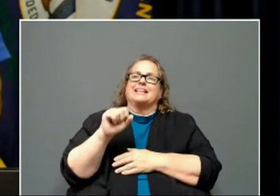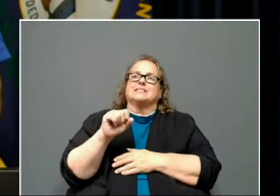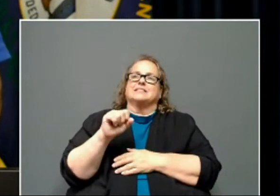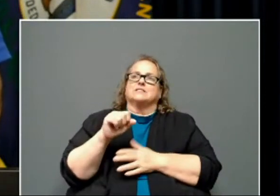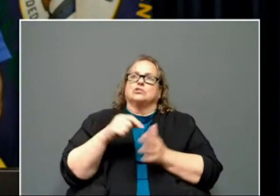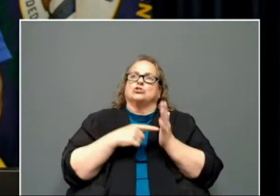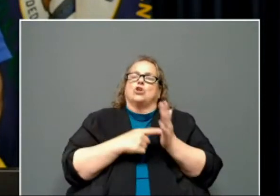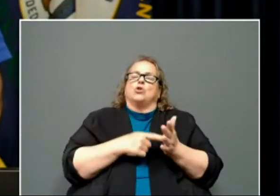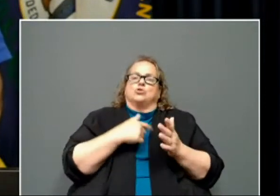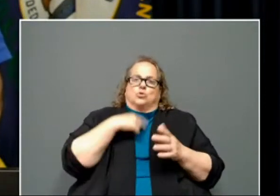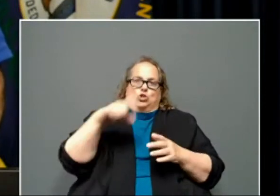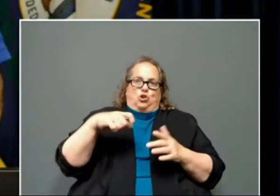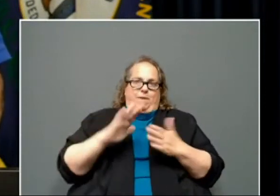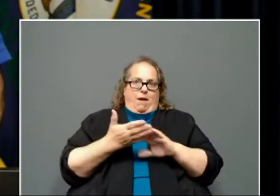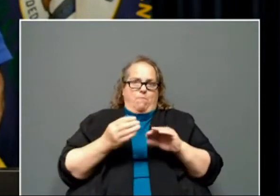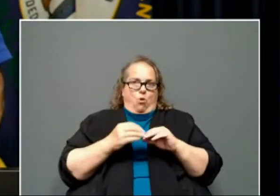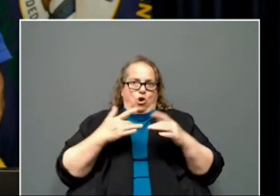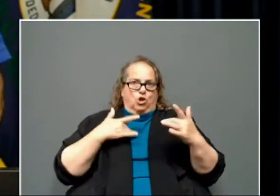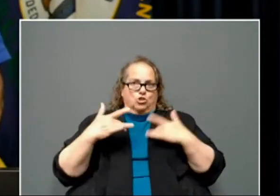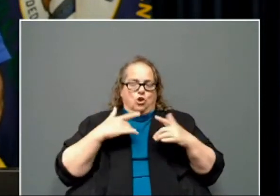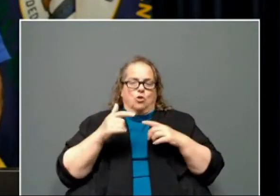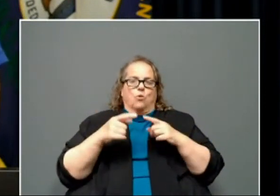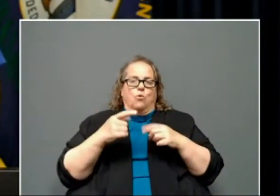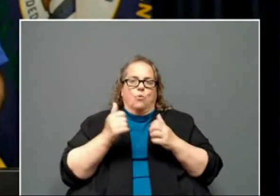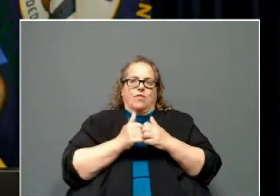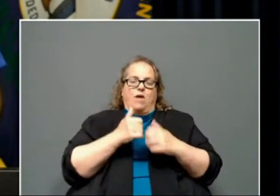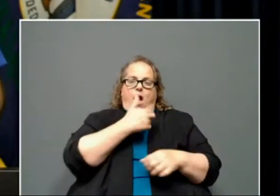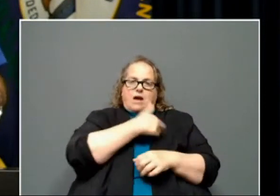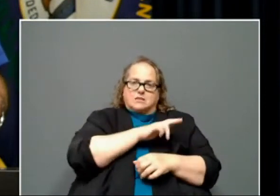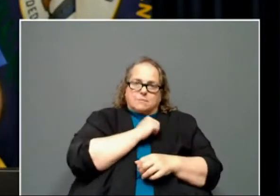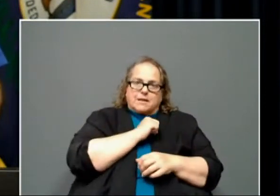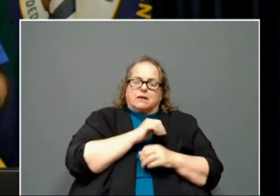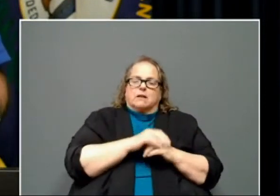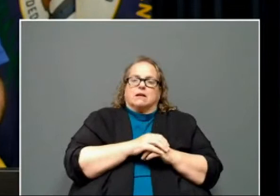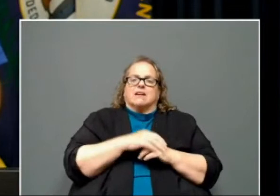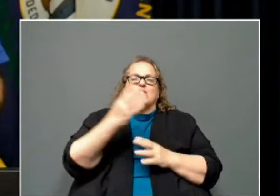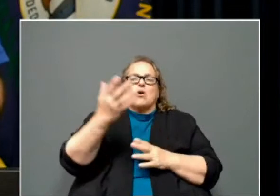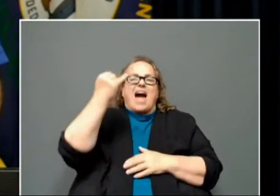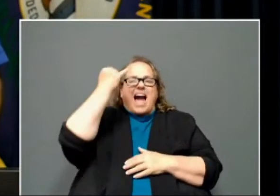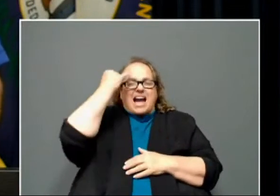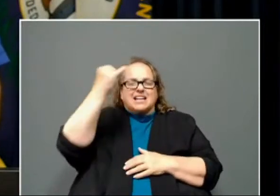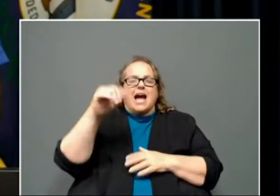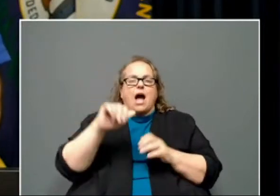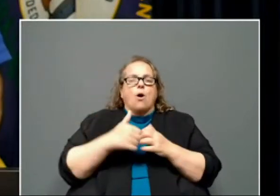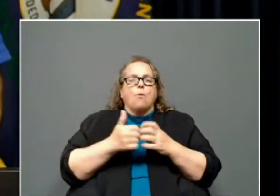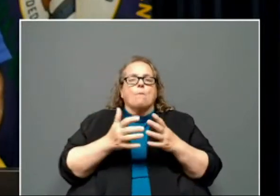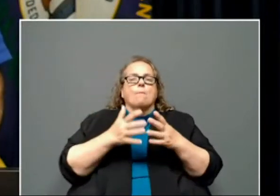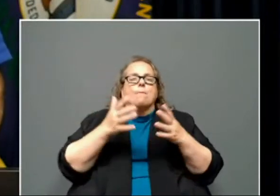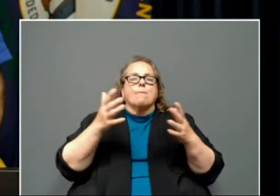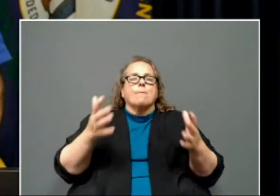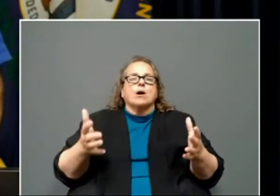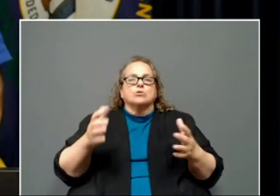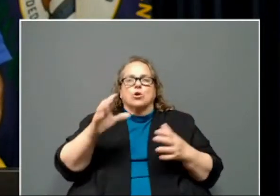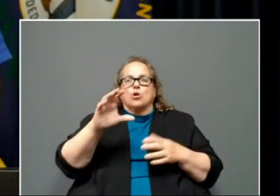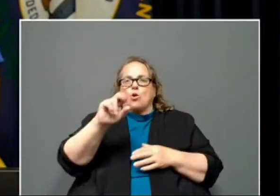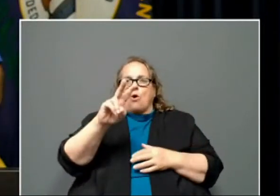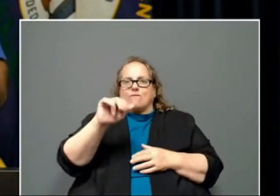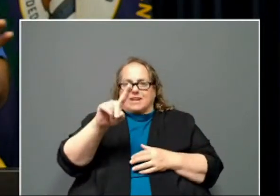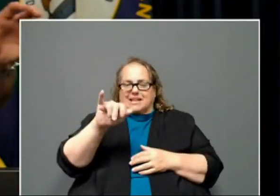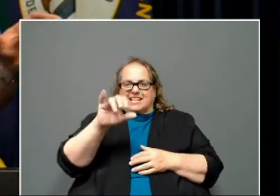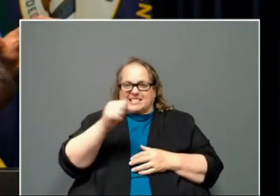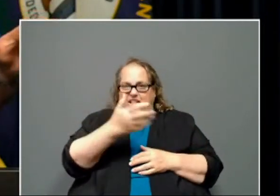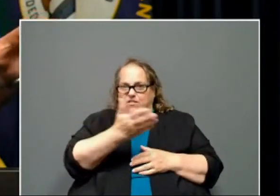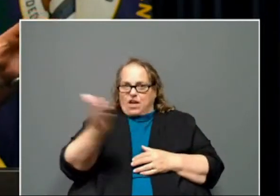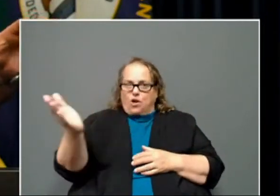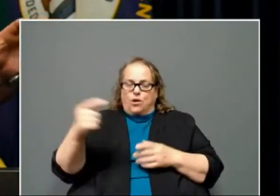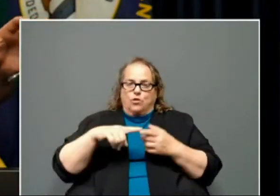concerned about the hospital capacity. Just an idea about how much COVID is out there in the community when we know we're